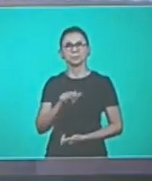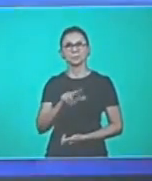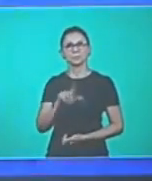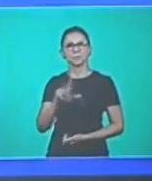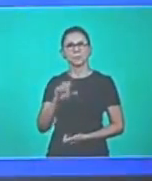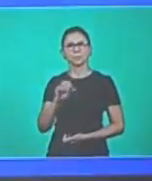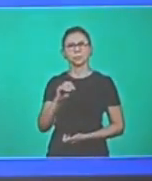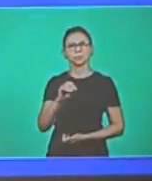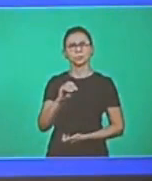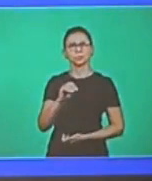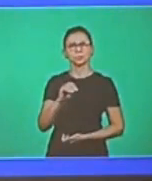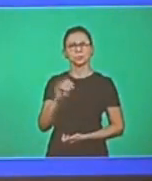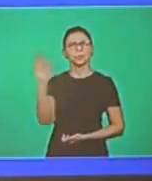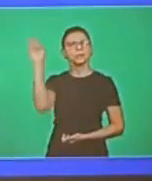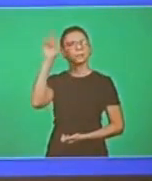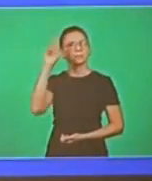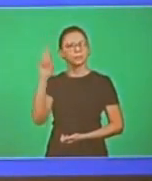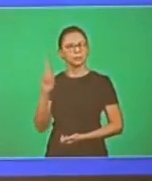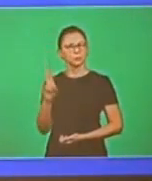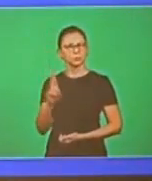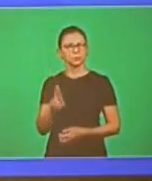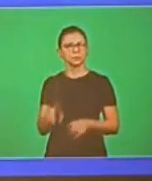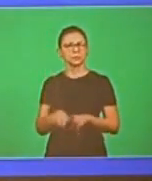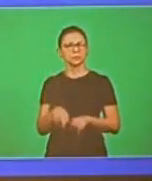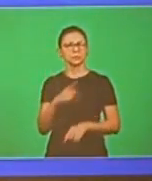from Crimea